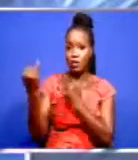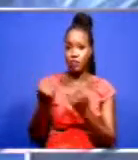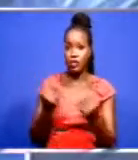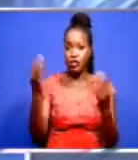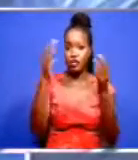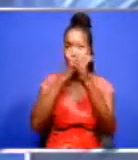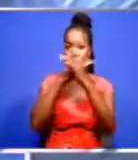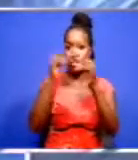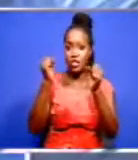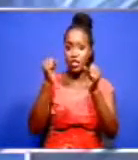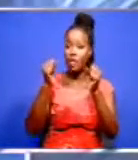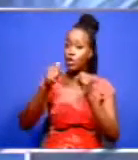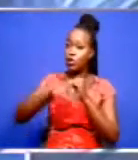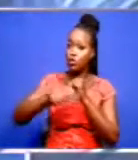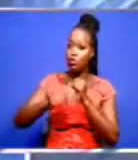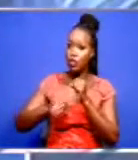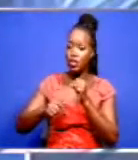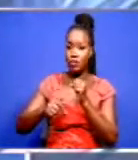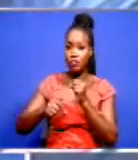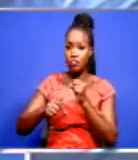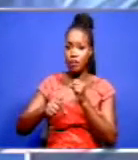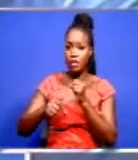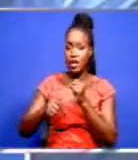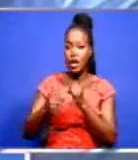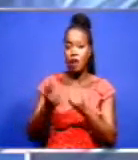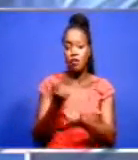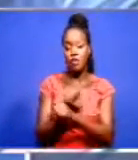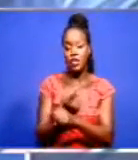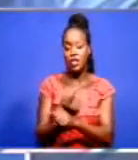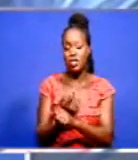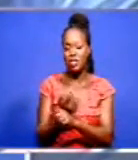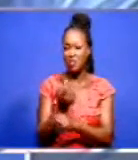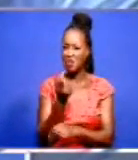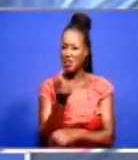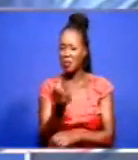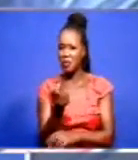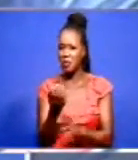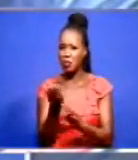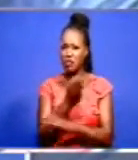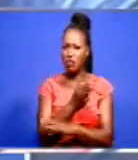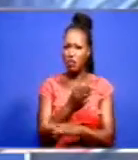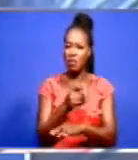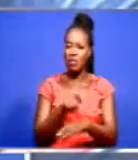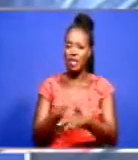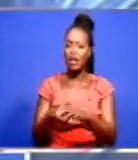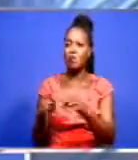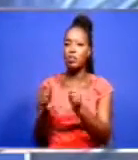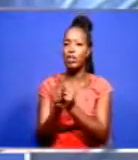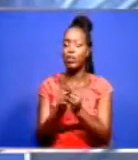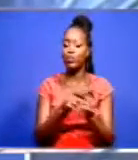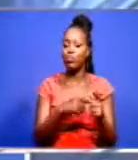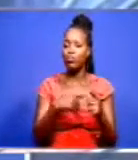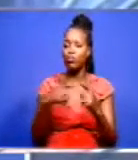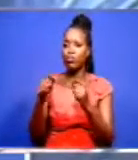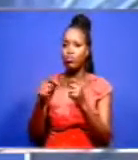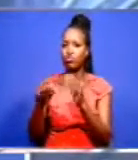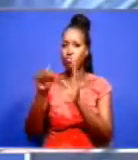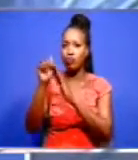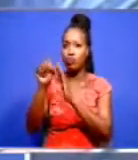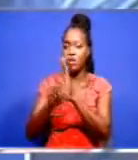Uhuru Kenyatta. Today she arrived a few minutes before 10 a.m. and she was taken to State House, where